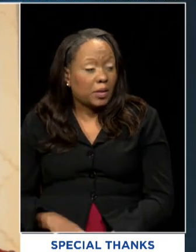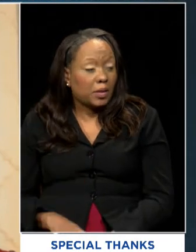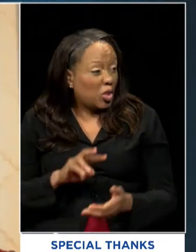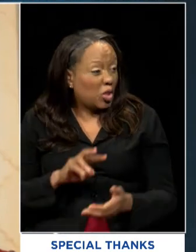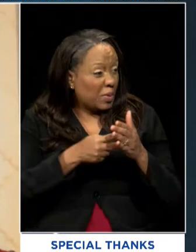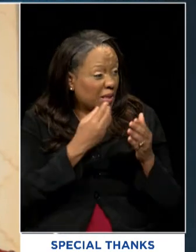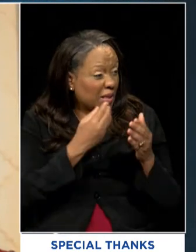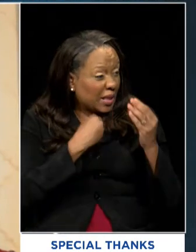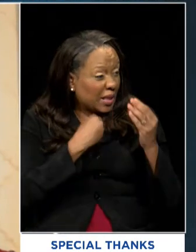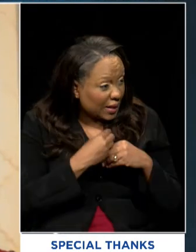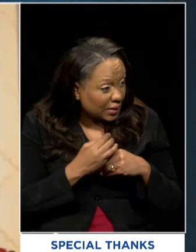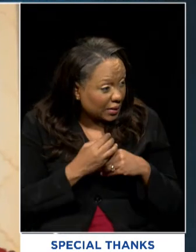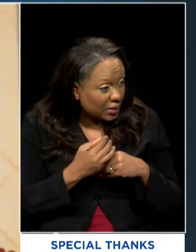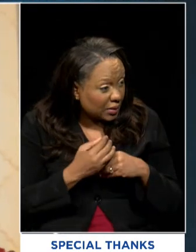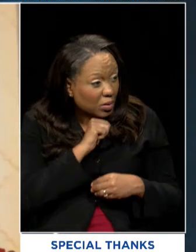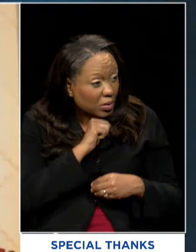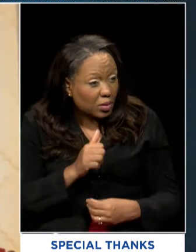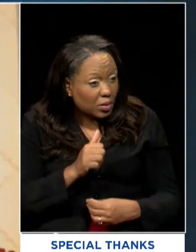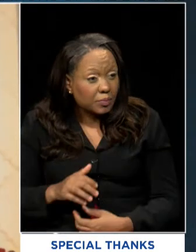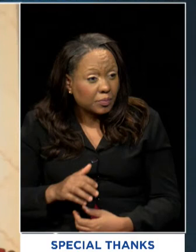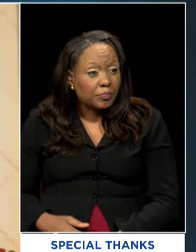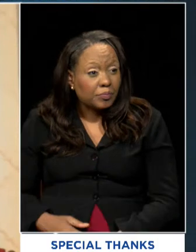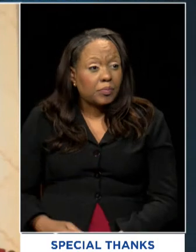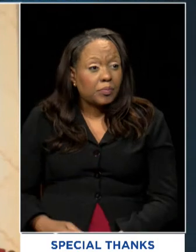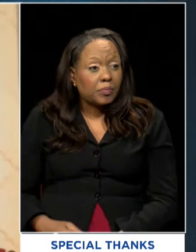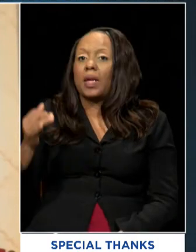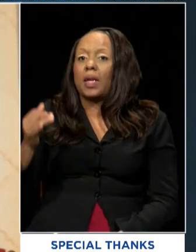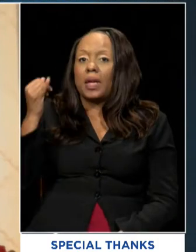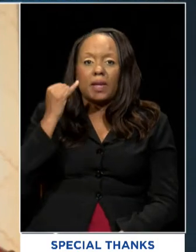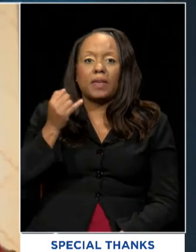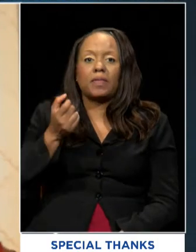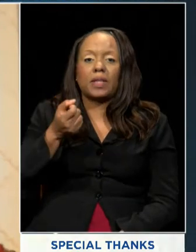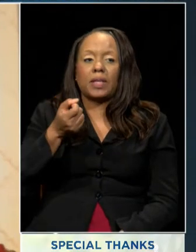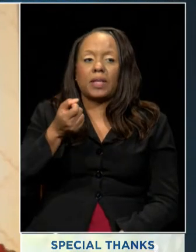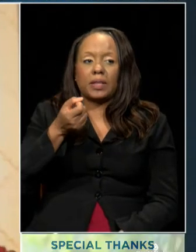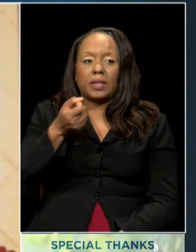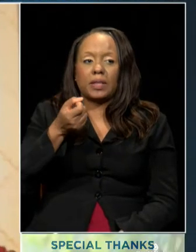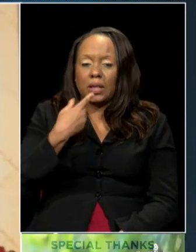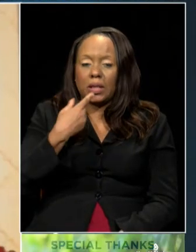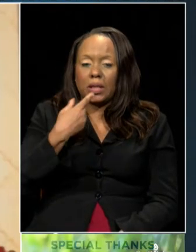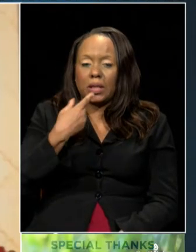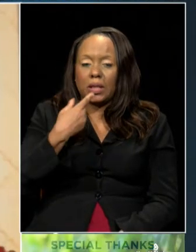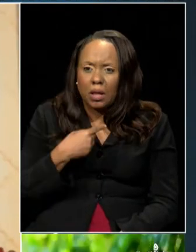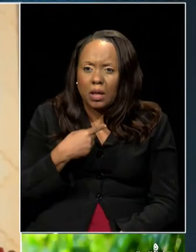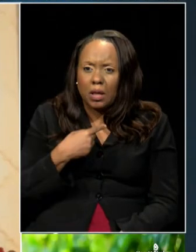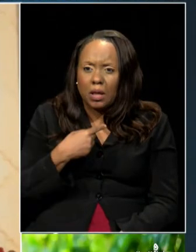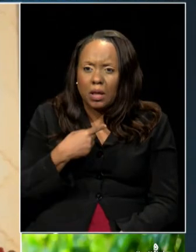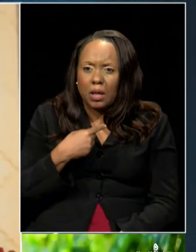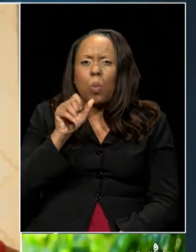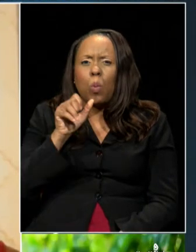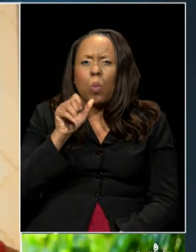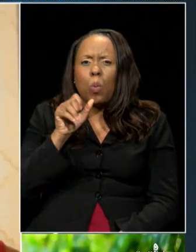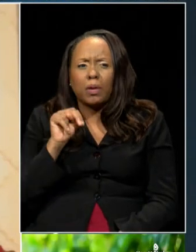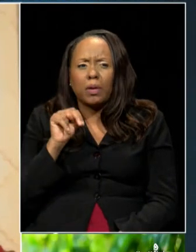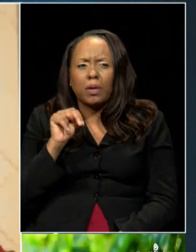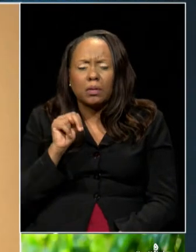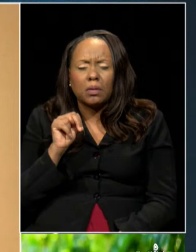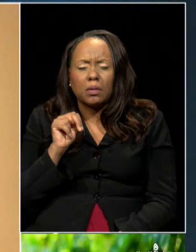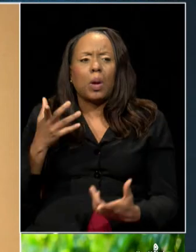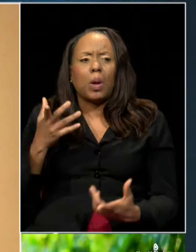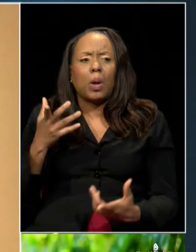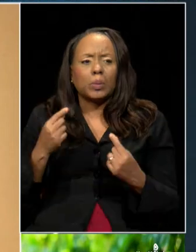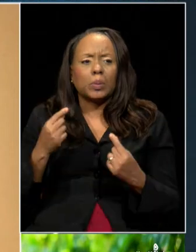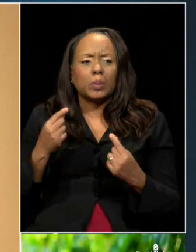again. on a warfarin regimen, what should their actions be? So